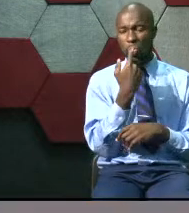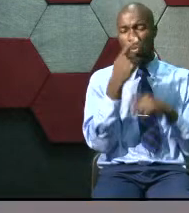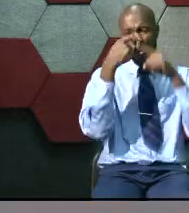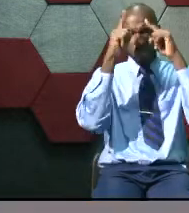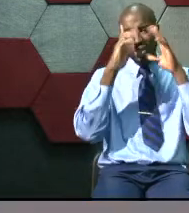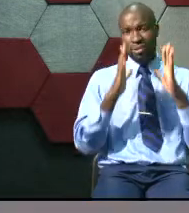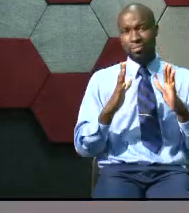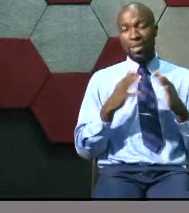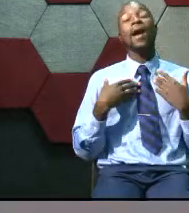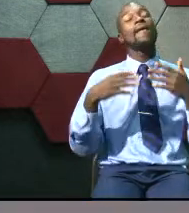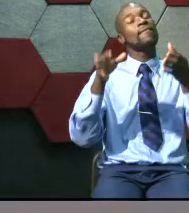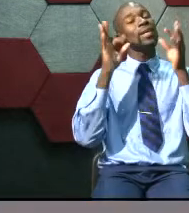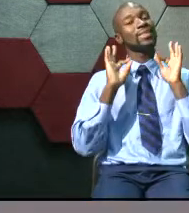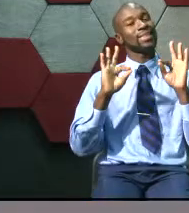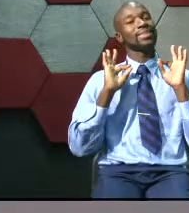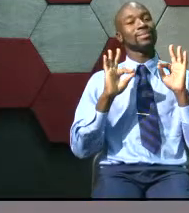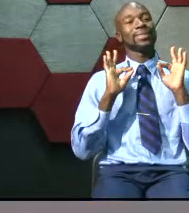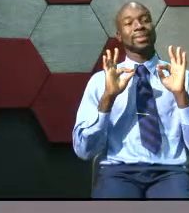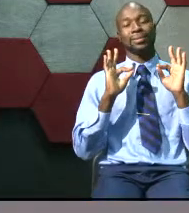Fantastic.